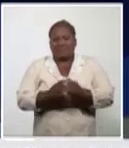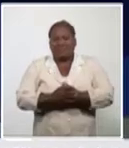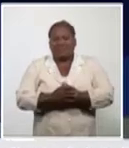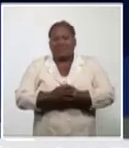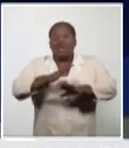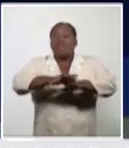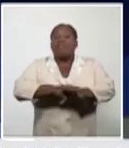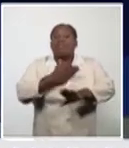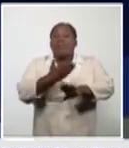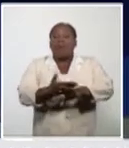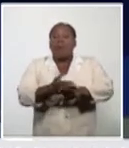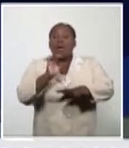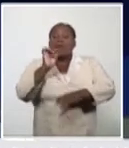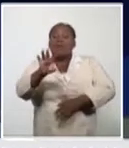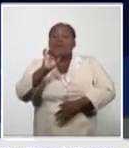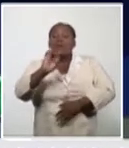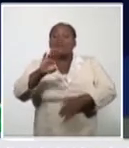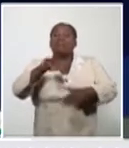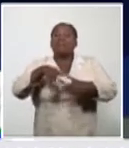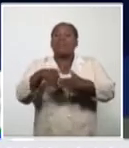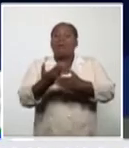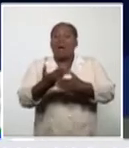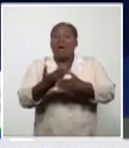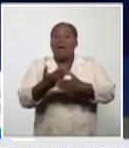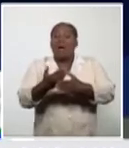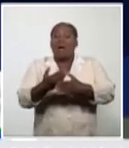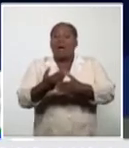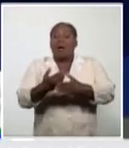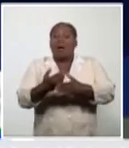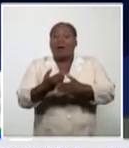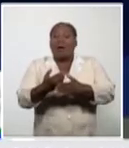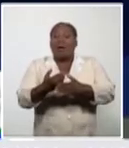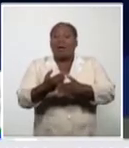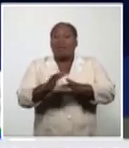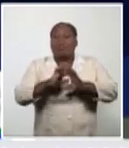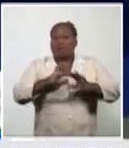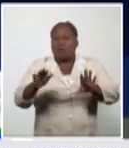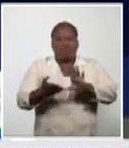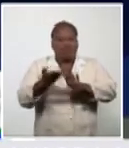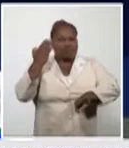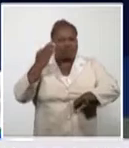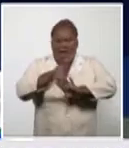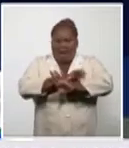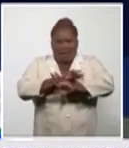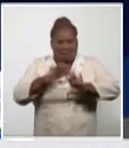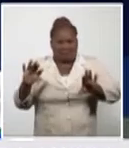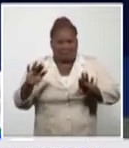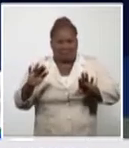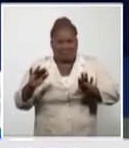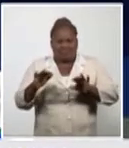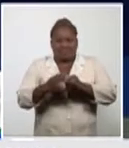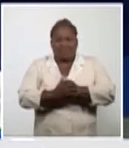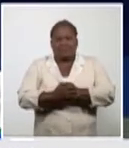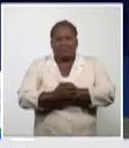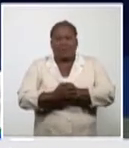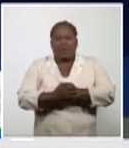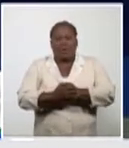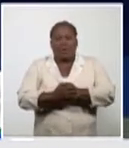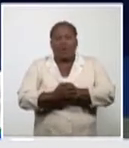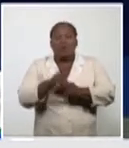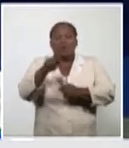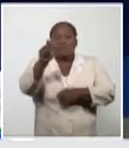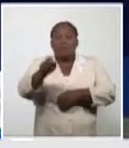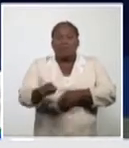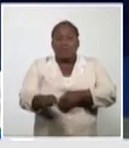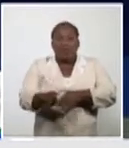confirmation. Most of them test negative, and then we can say that these people who have fully recovered from COVID-19. Today we